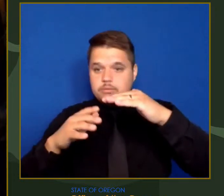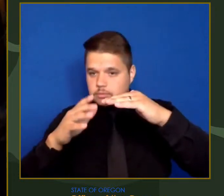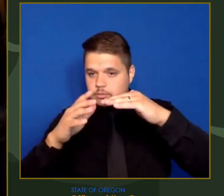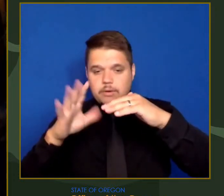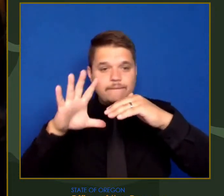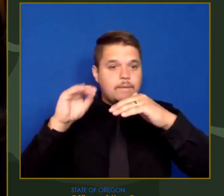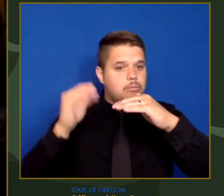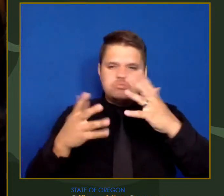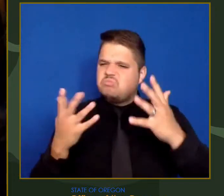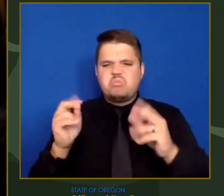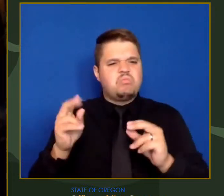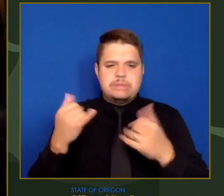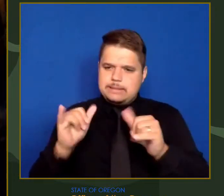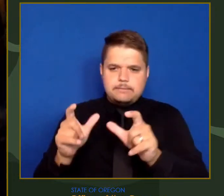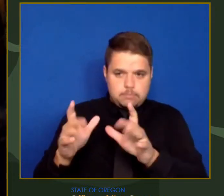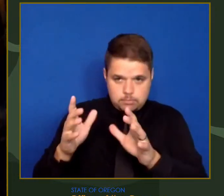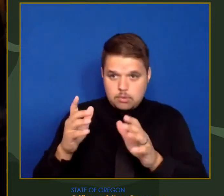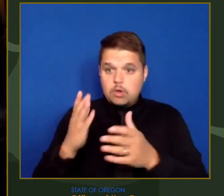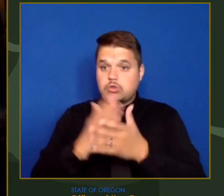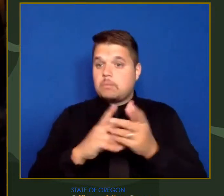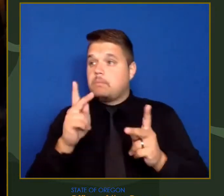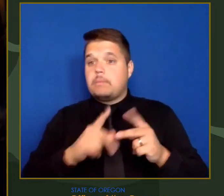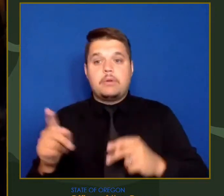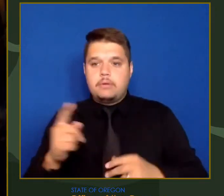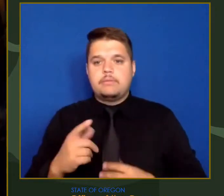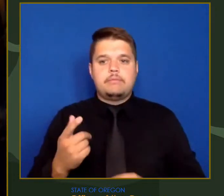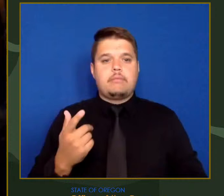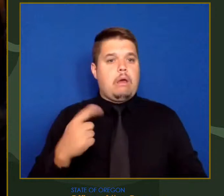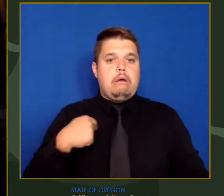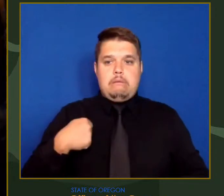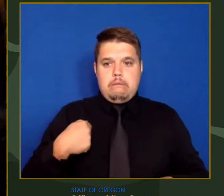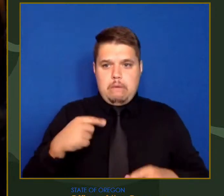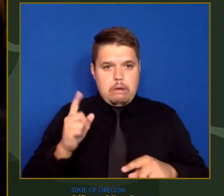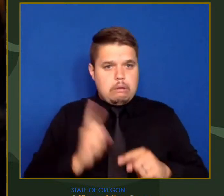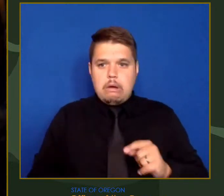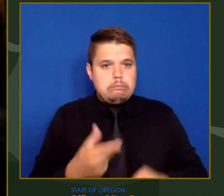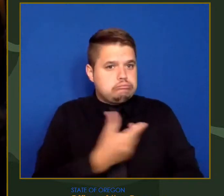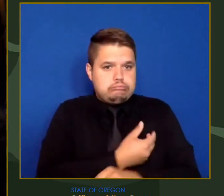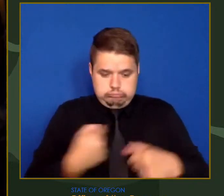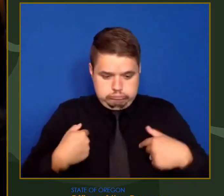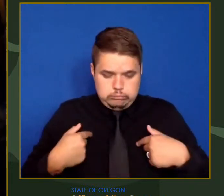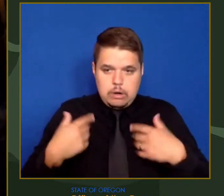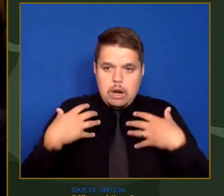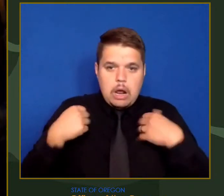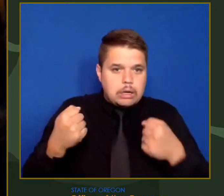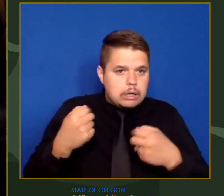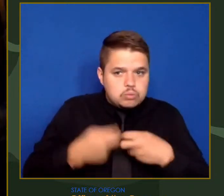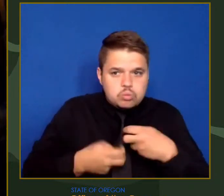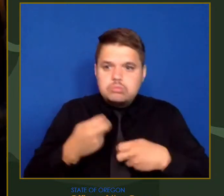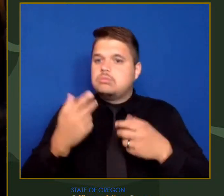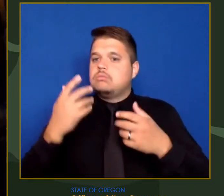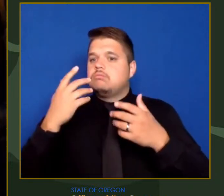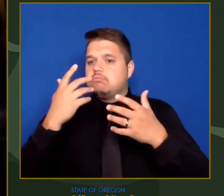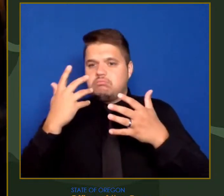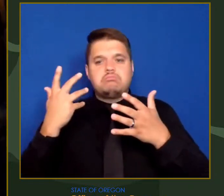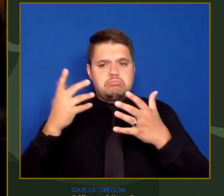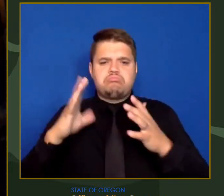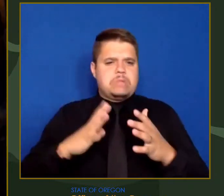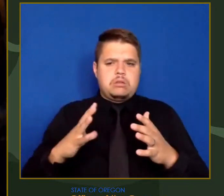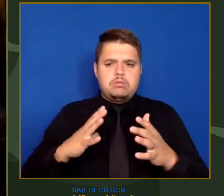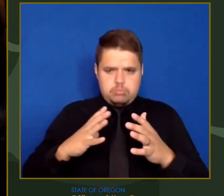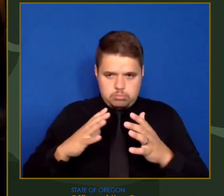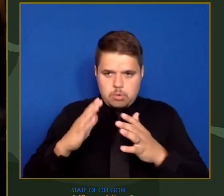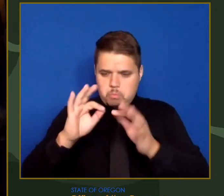vaccine may not work that well. Certainly, if you're unvaccinated and in a community where COVID-19 rates are higher, you are at